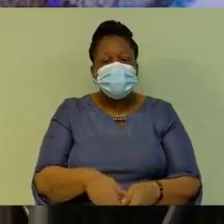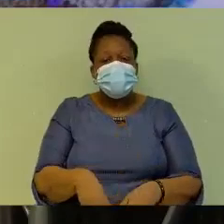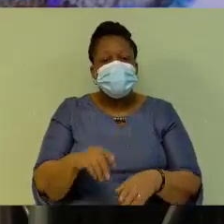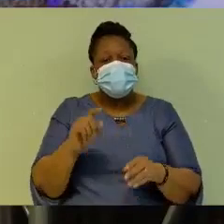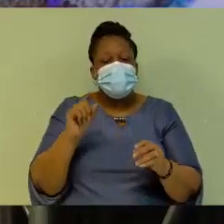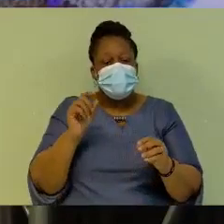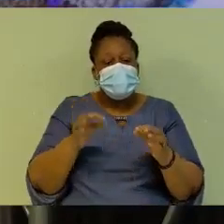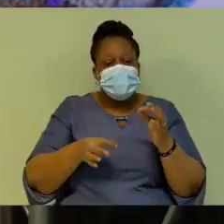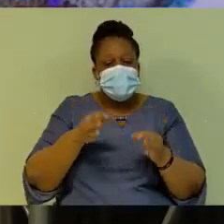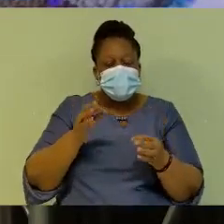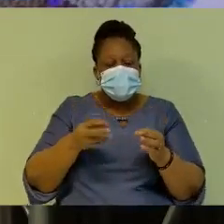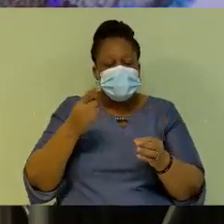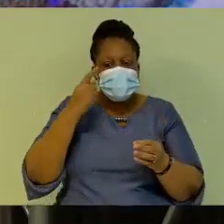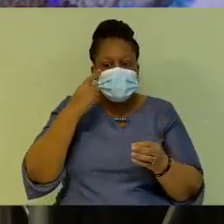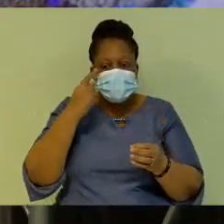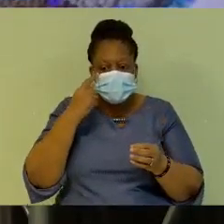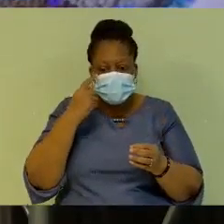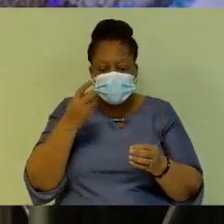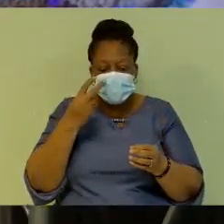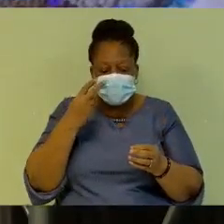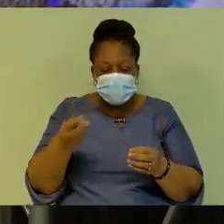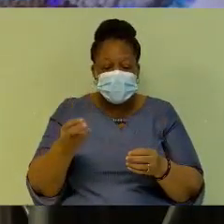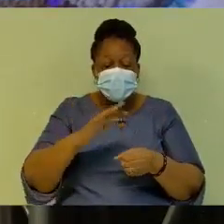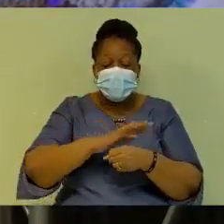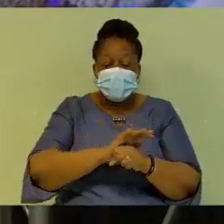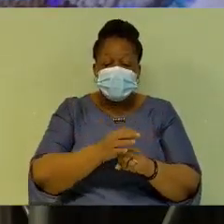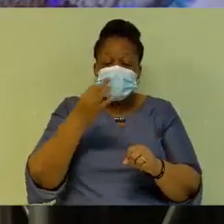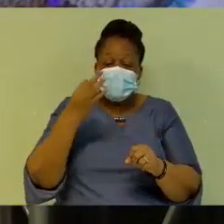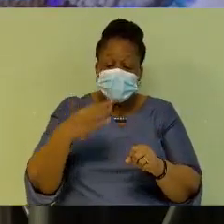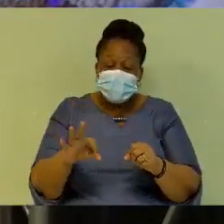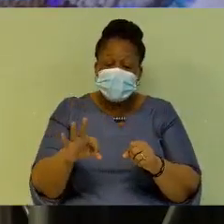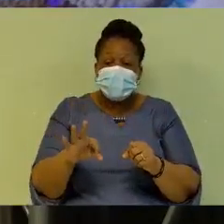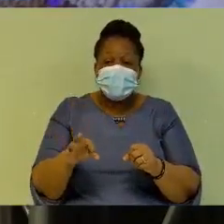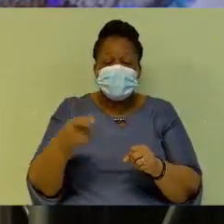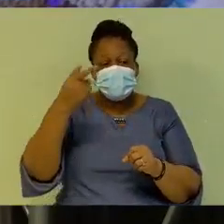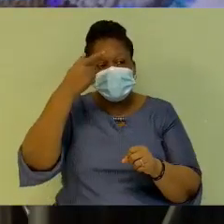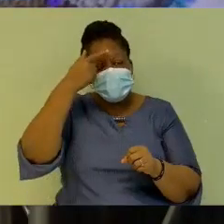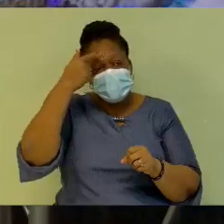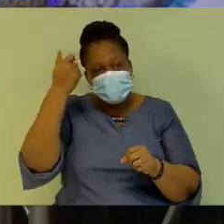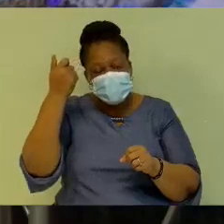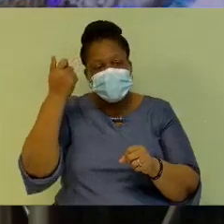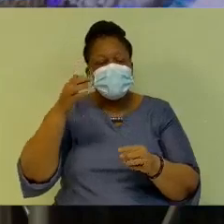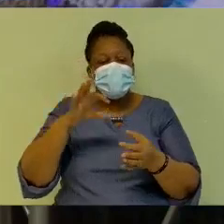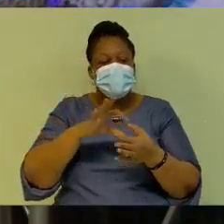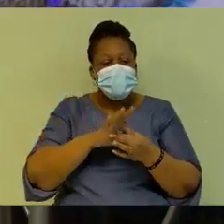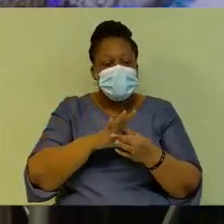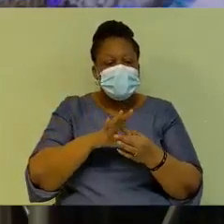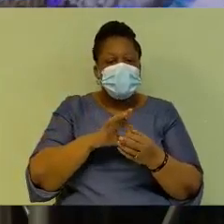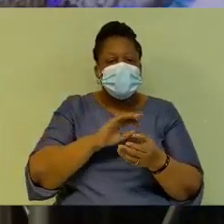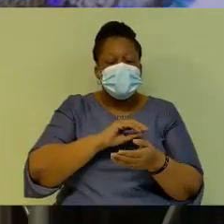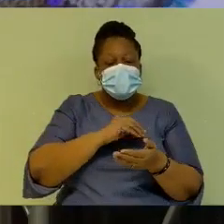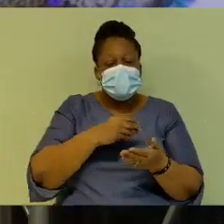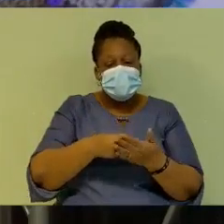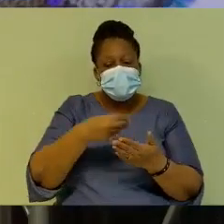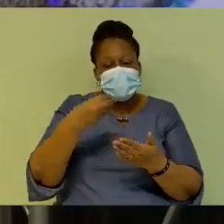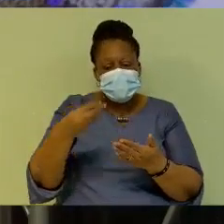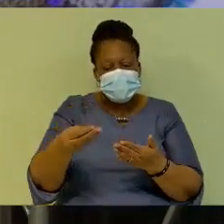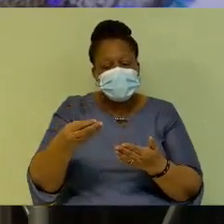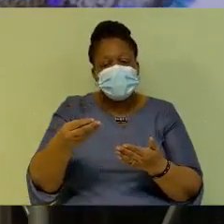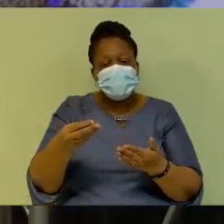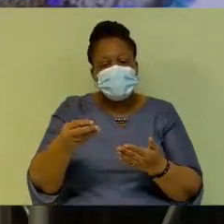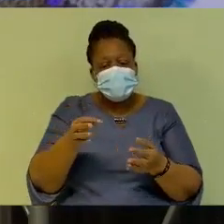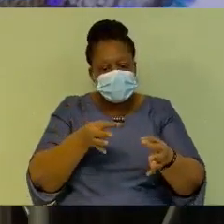we were facing down the barrel of the COVID-19 pandemic, because of the way in which the country's finances had been managed, we were